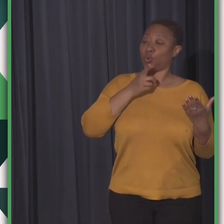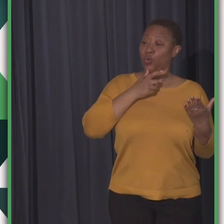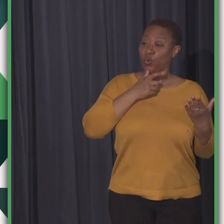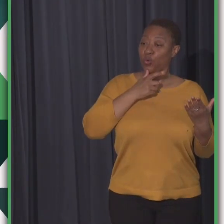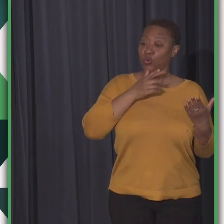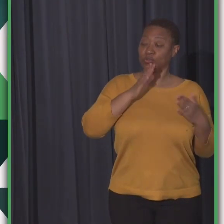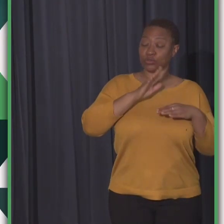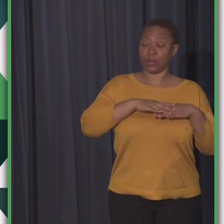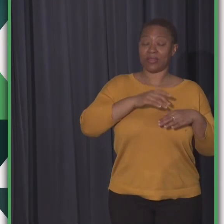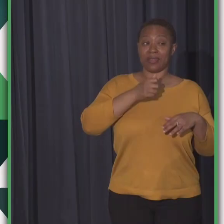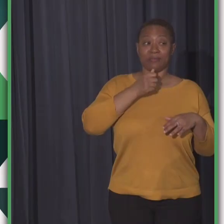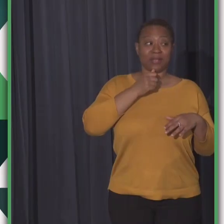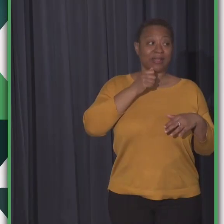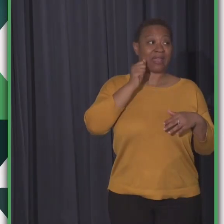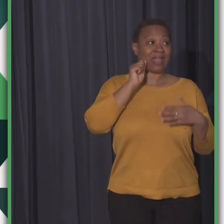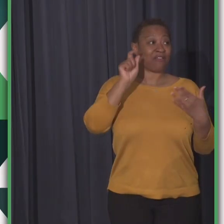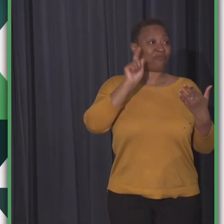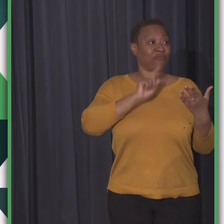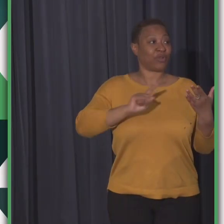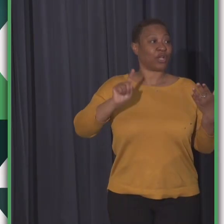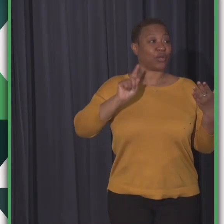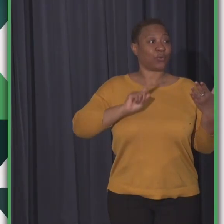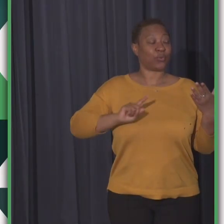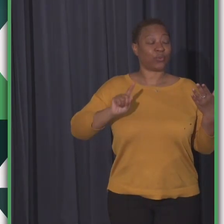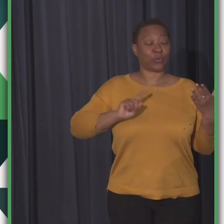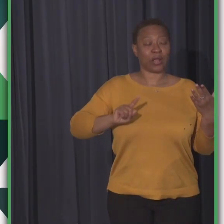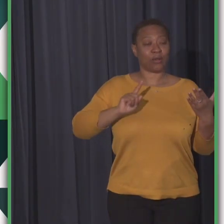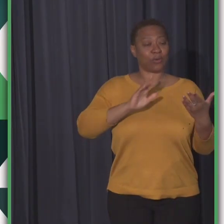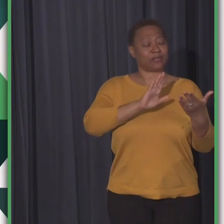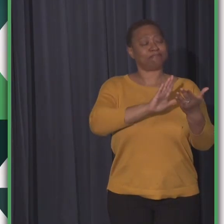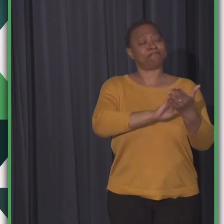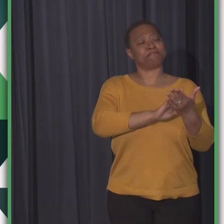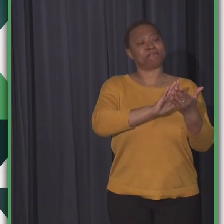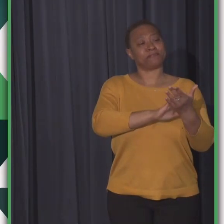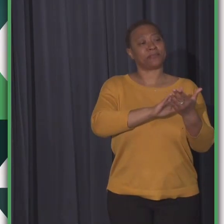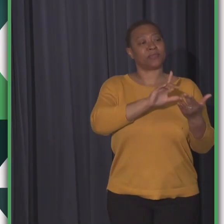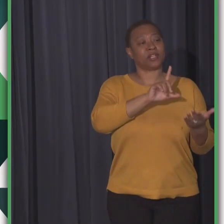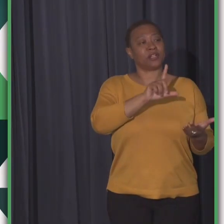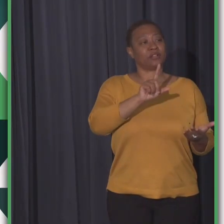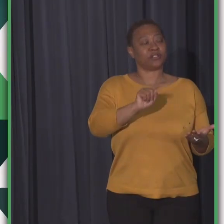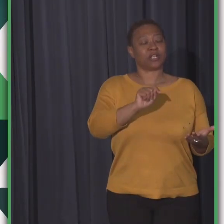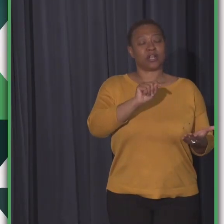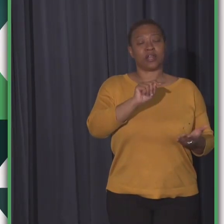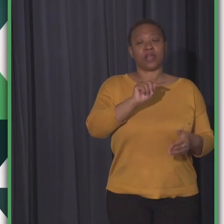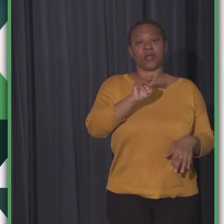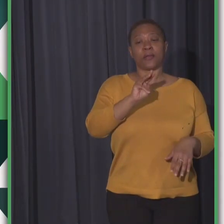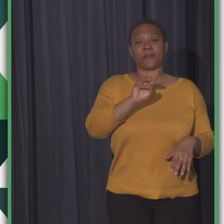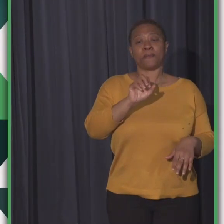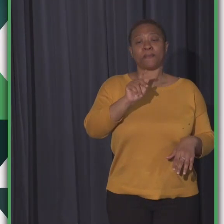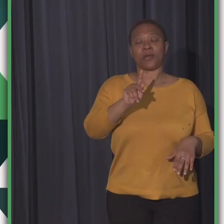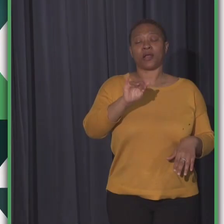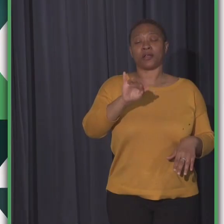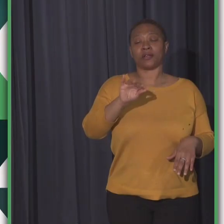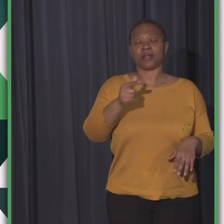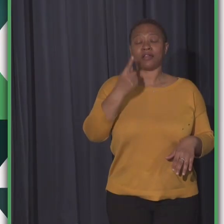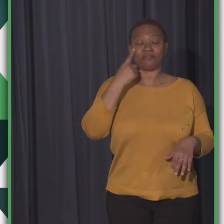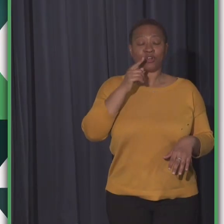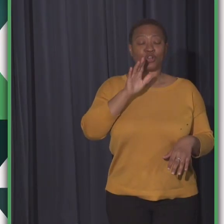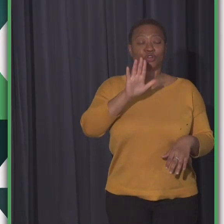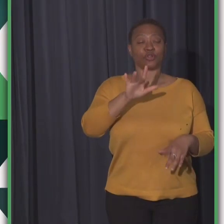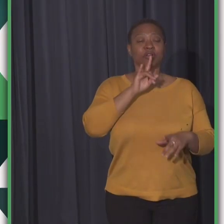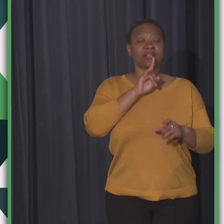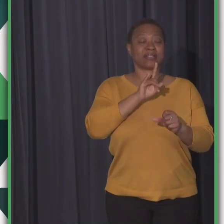the mic every week, I want to commend him, Lieutenant Mark Young. I want to commend you for your